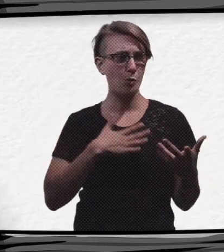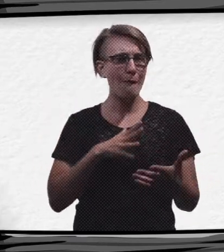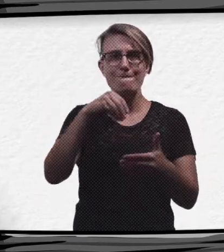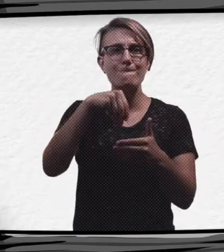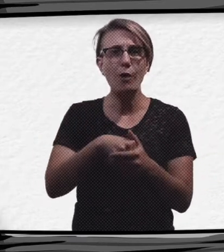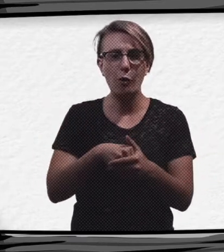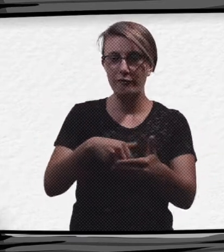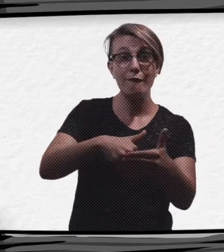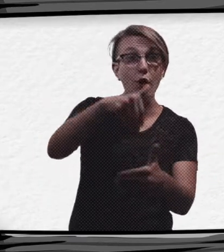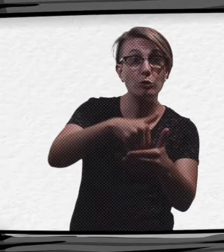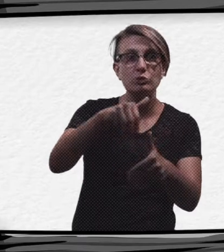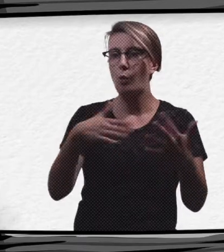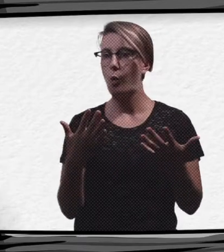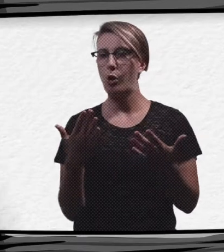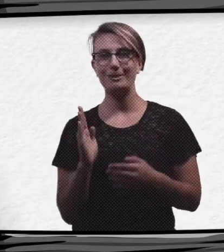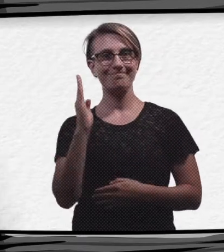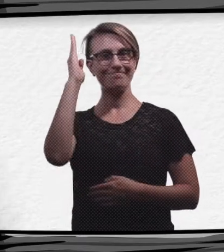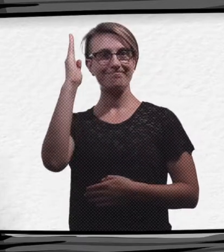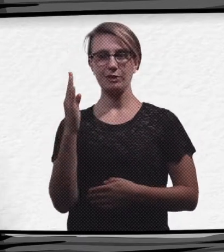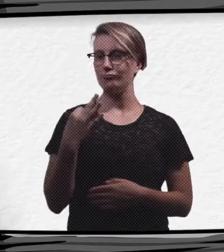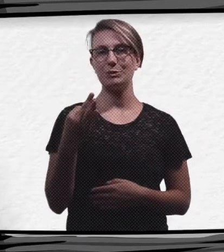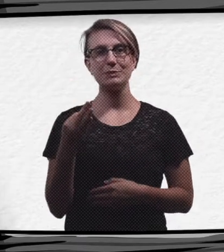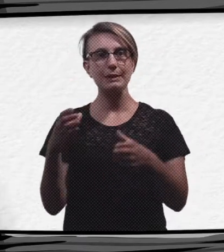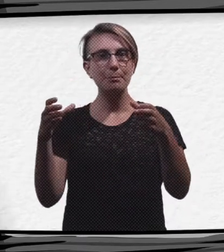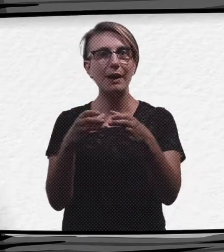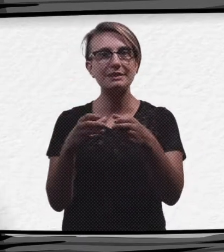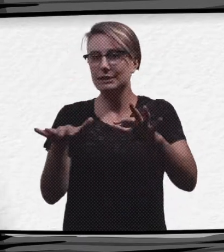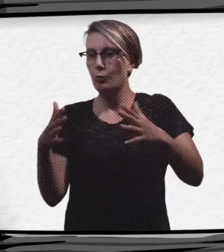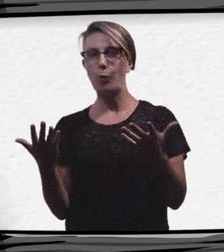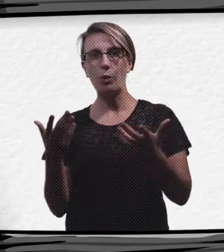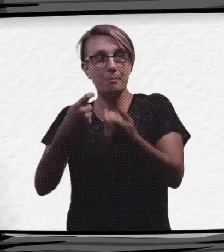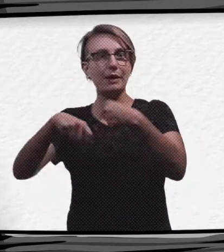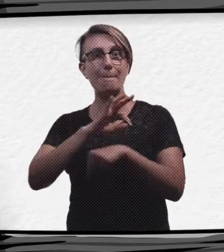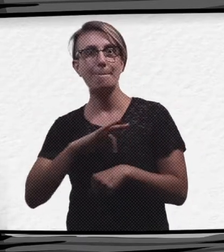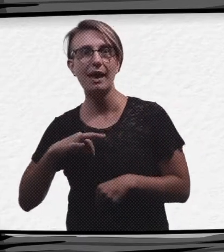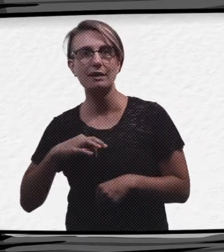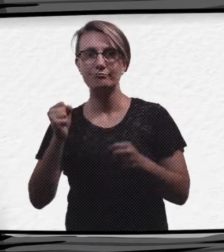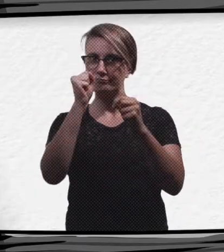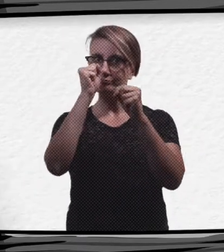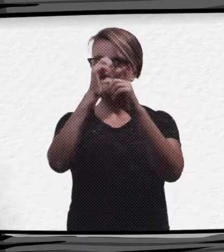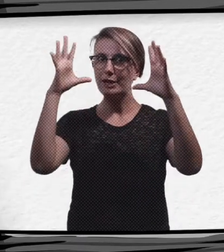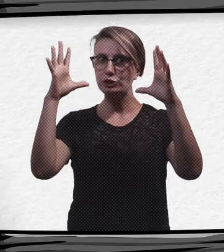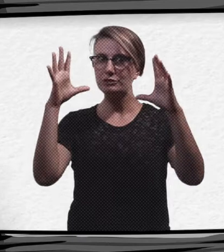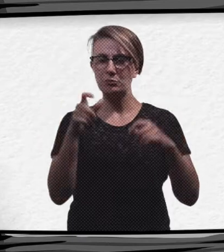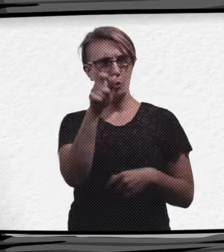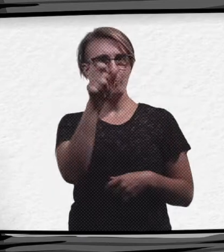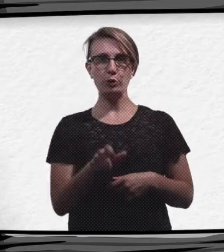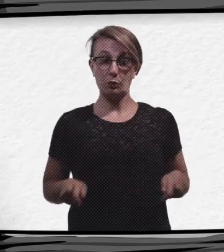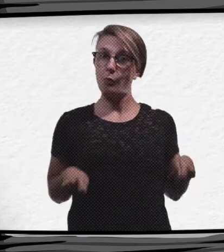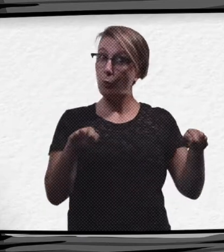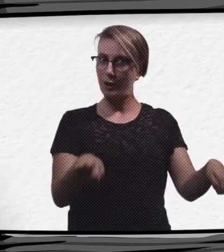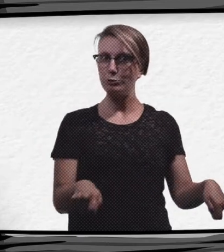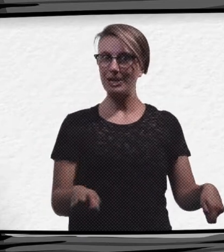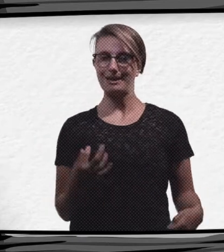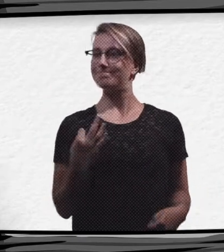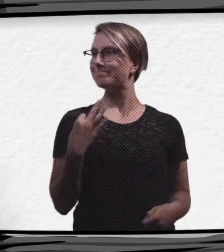but also as voters. Imagine being a candidate in a wheelchair for local government, invited to take part in a debate on